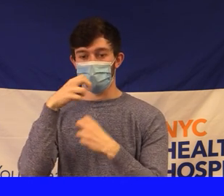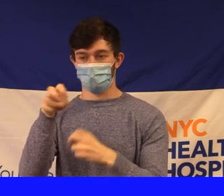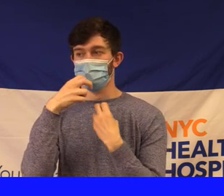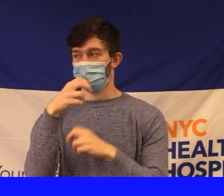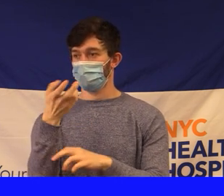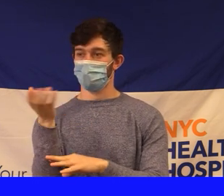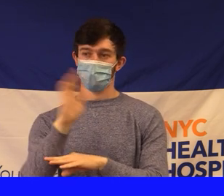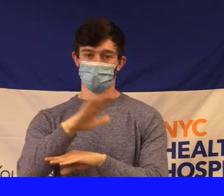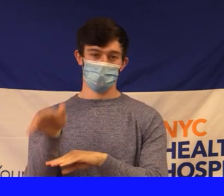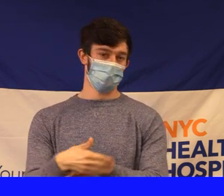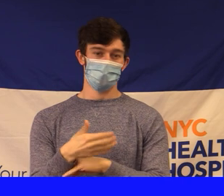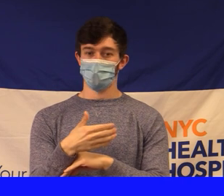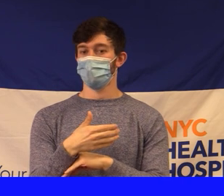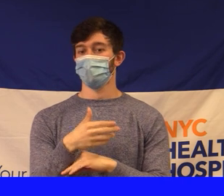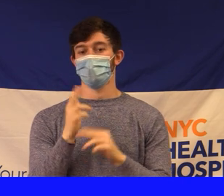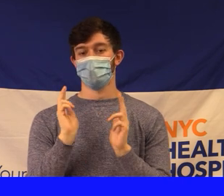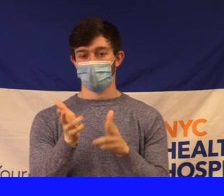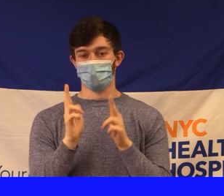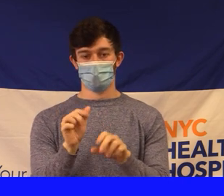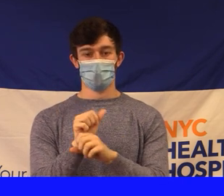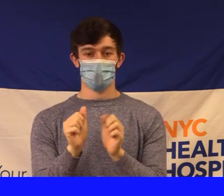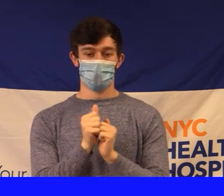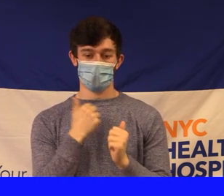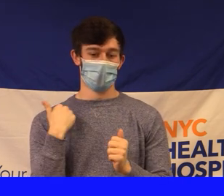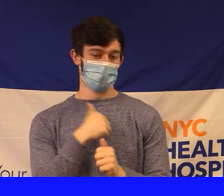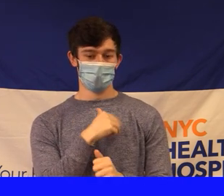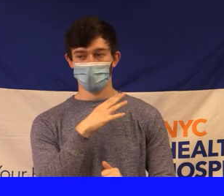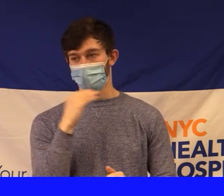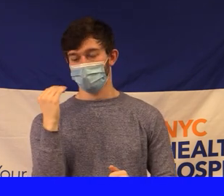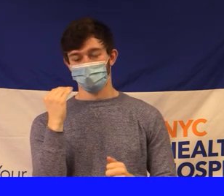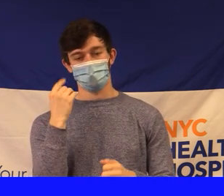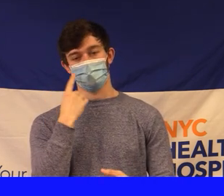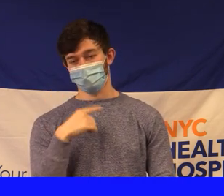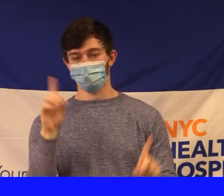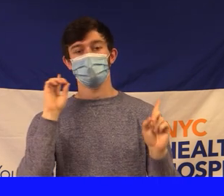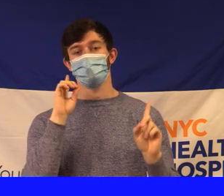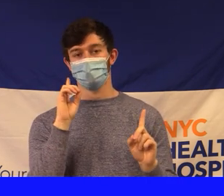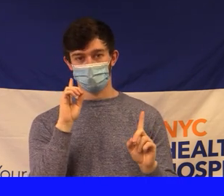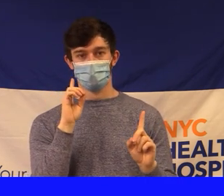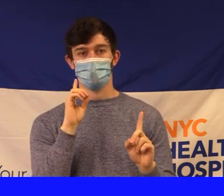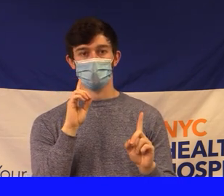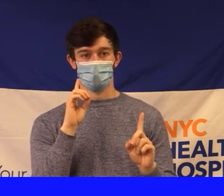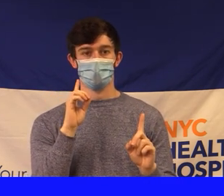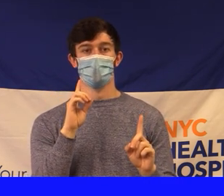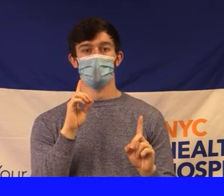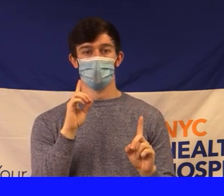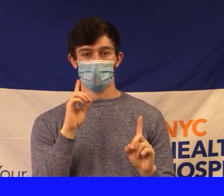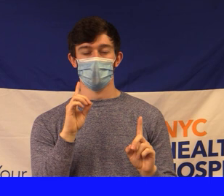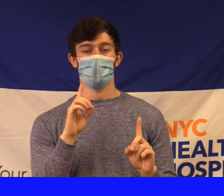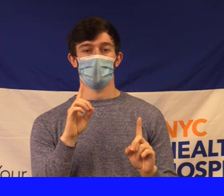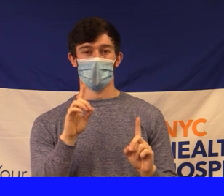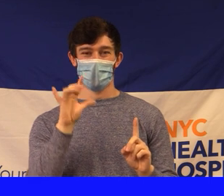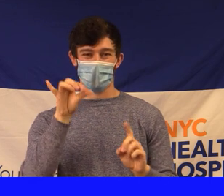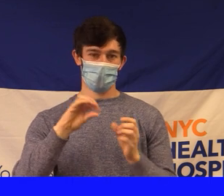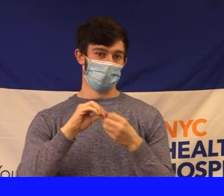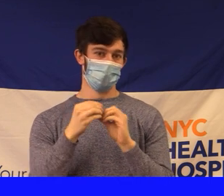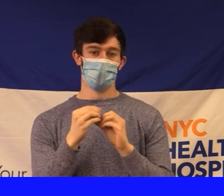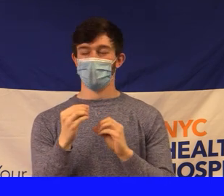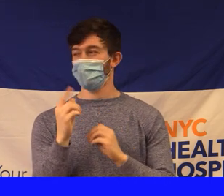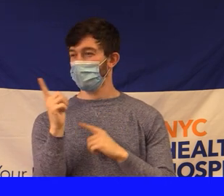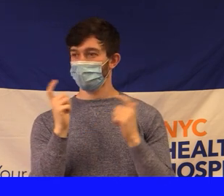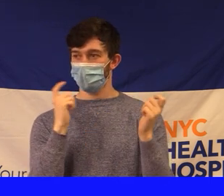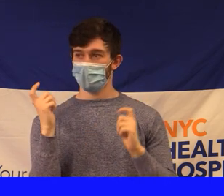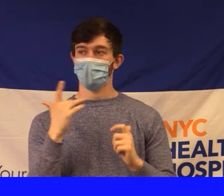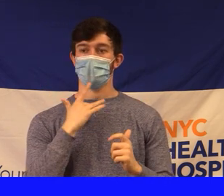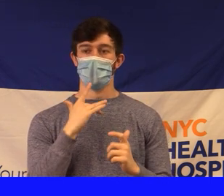the evening every night. Hunter worked with us and succeeded on that. And the volume was significant. Typically